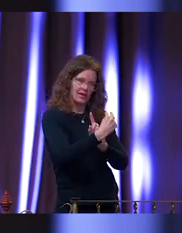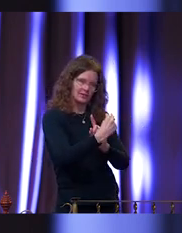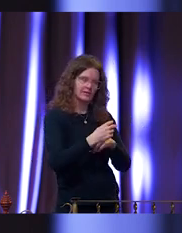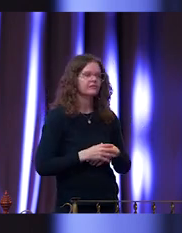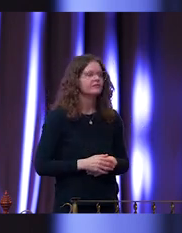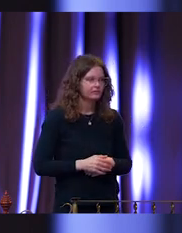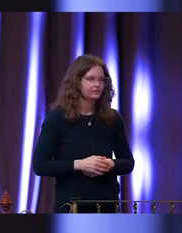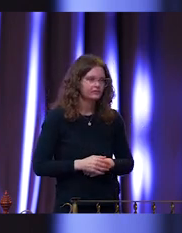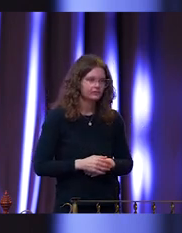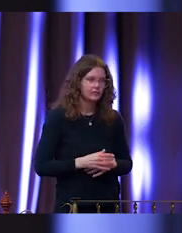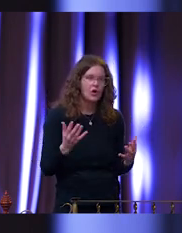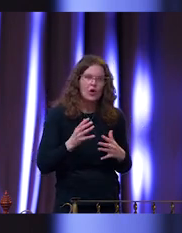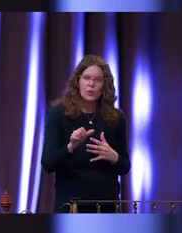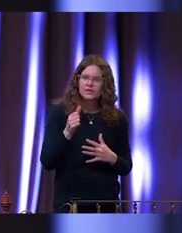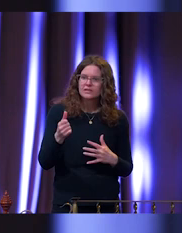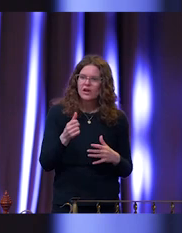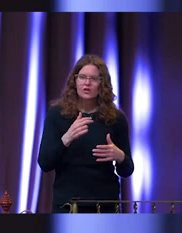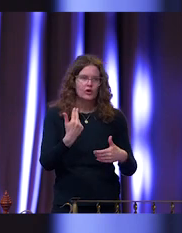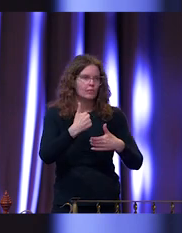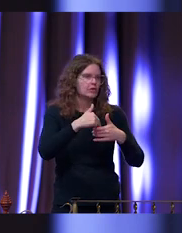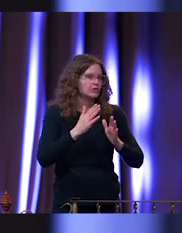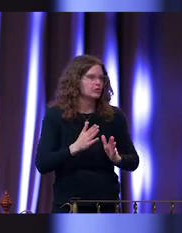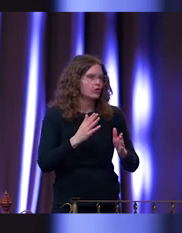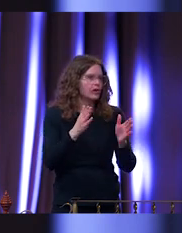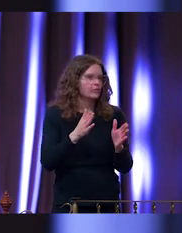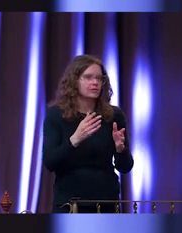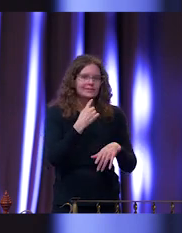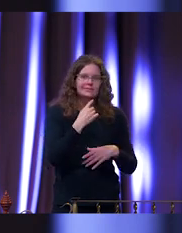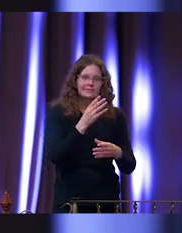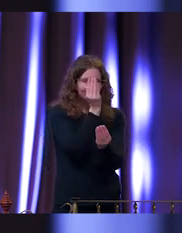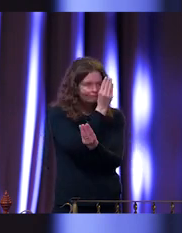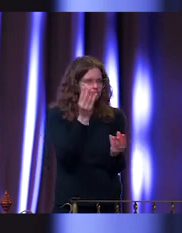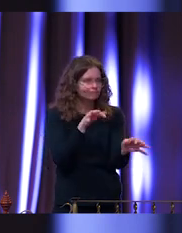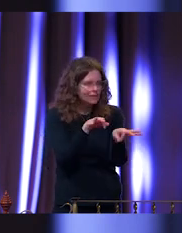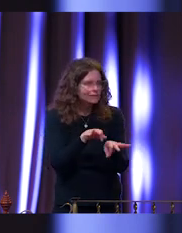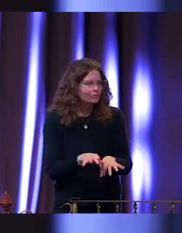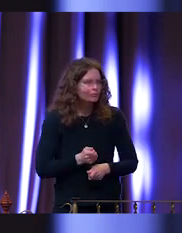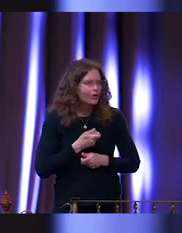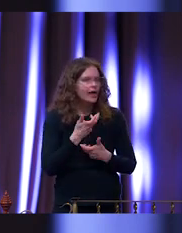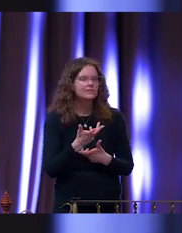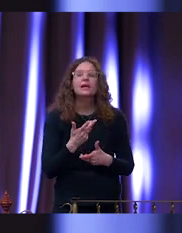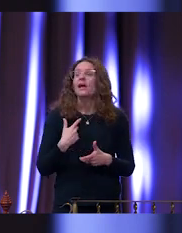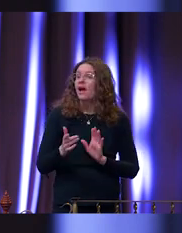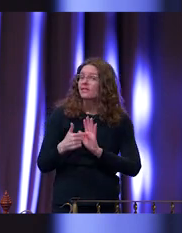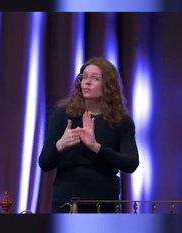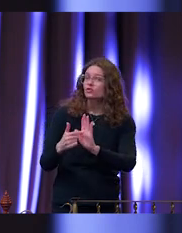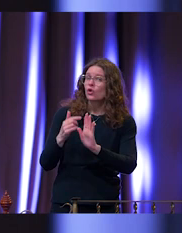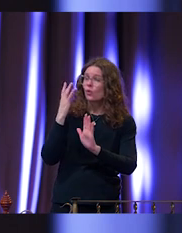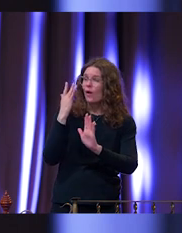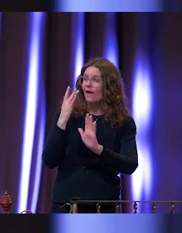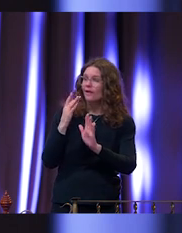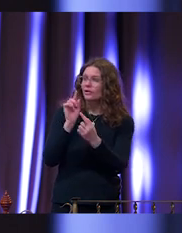type of program participant say? And those really help bring to life what might not happen in a one-on-one